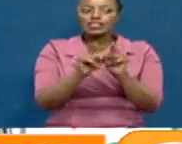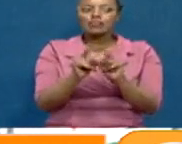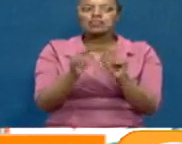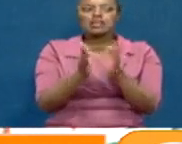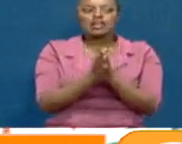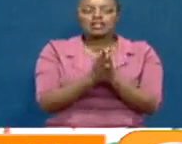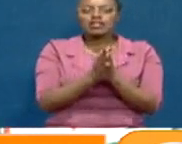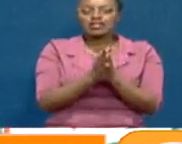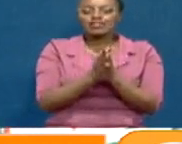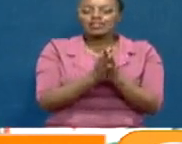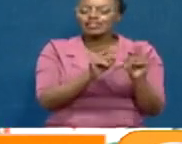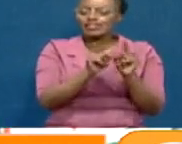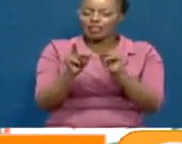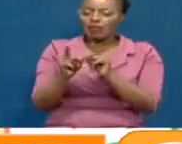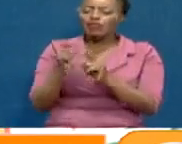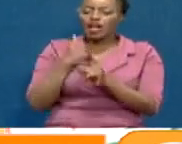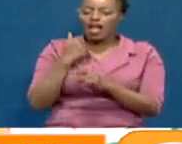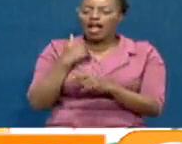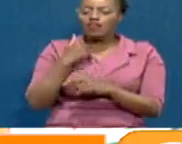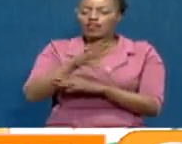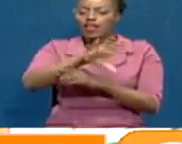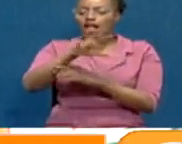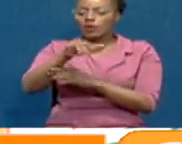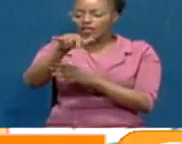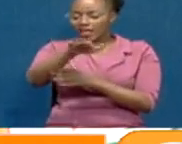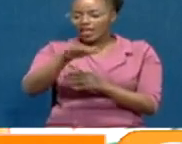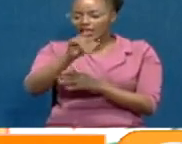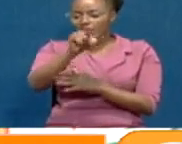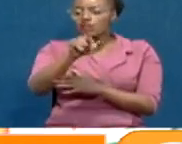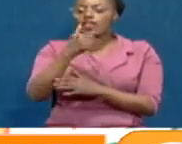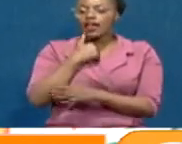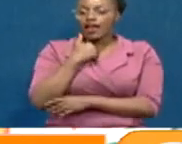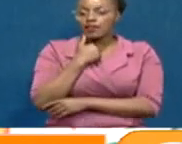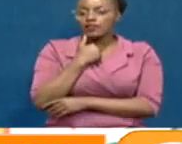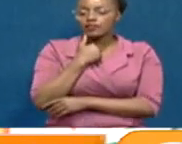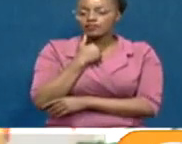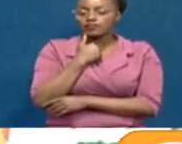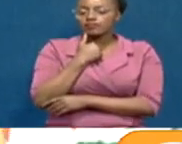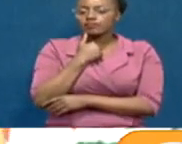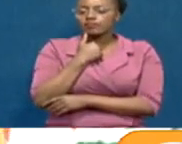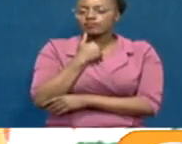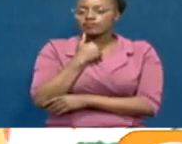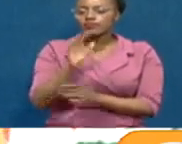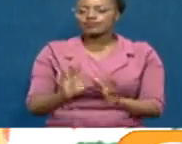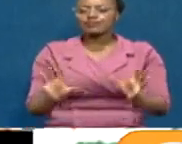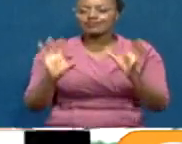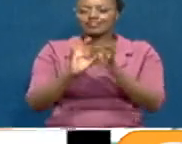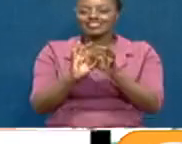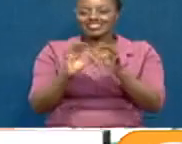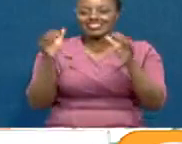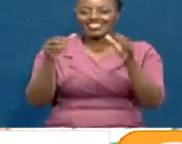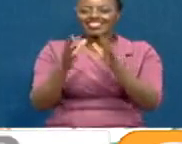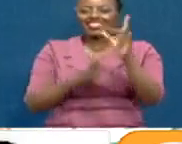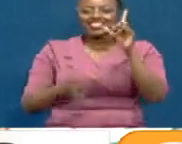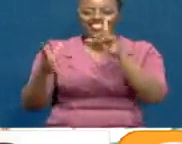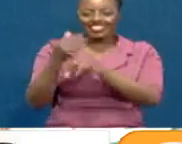even so that even though they are ASAL counties, they have been able to enter into the above meridian by